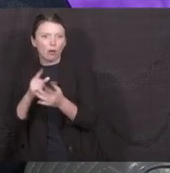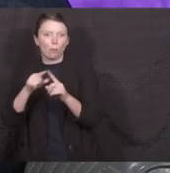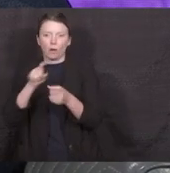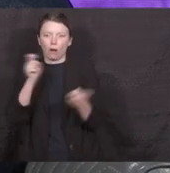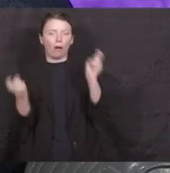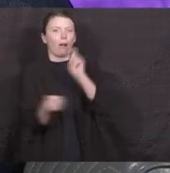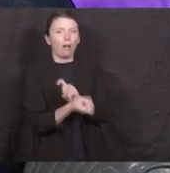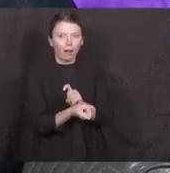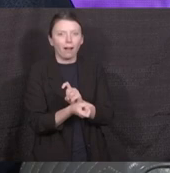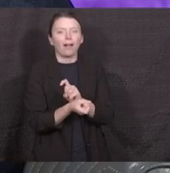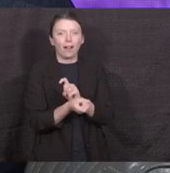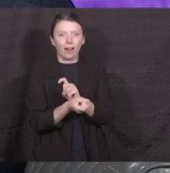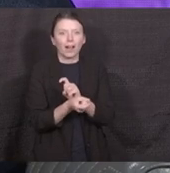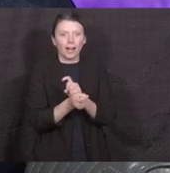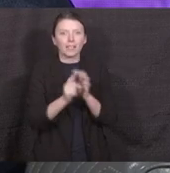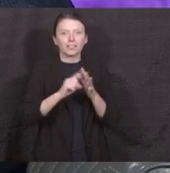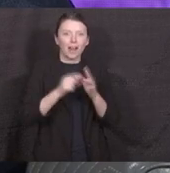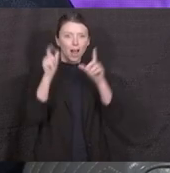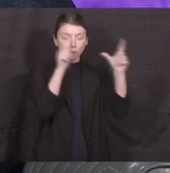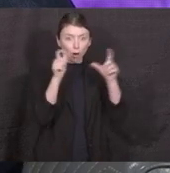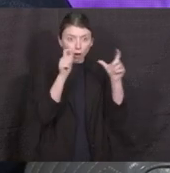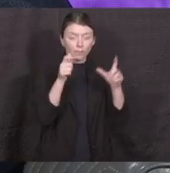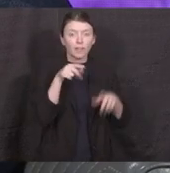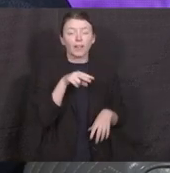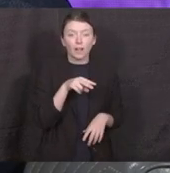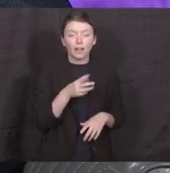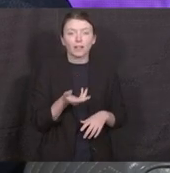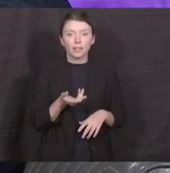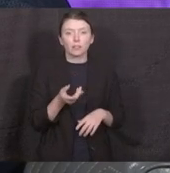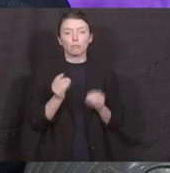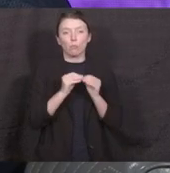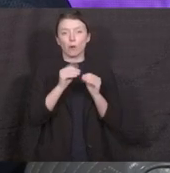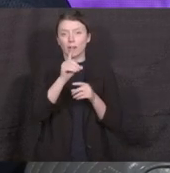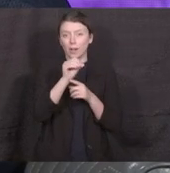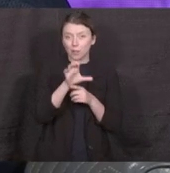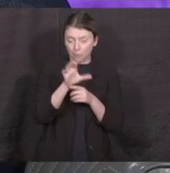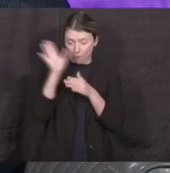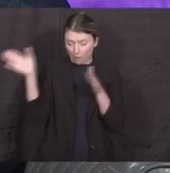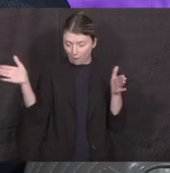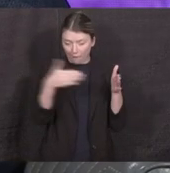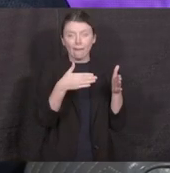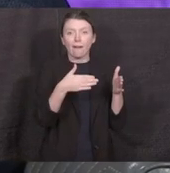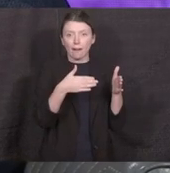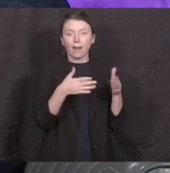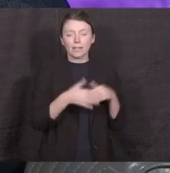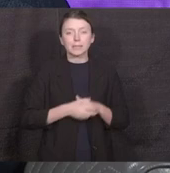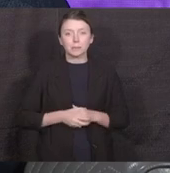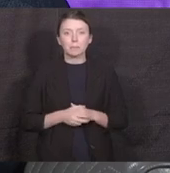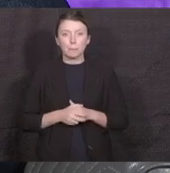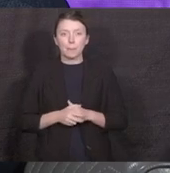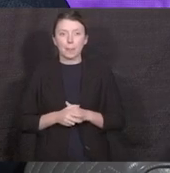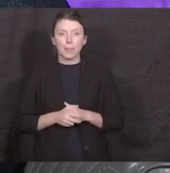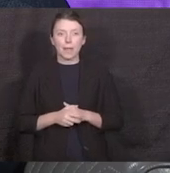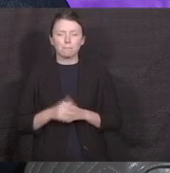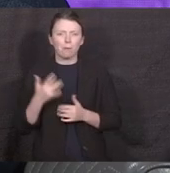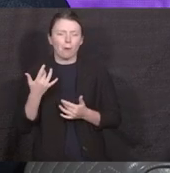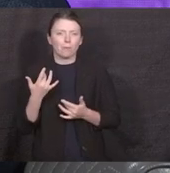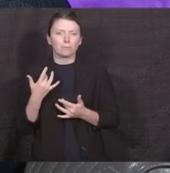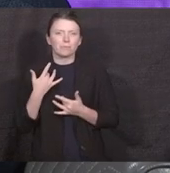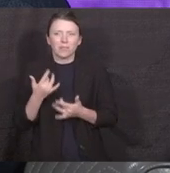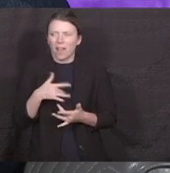changed and got into photography, doing documentary things. And it's always so interesting to